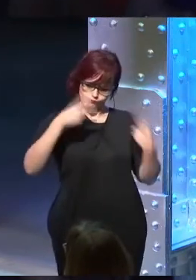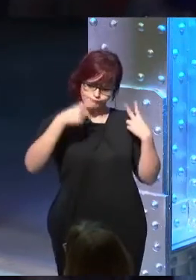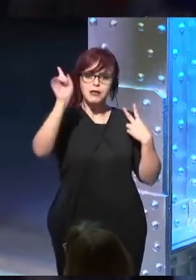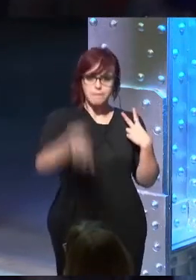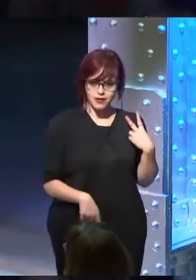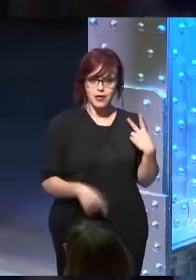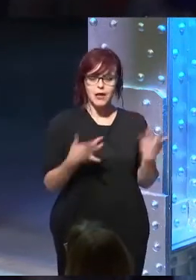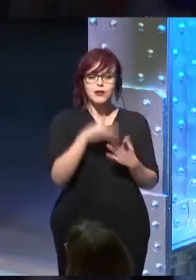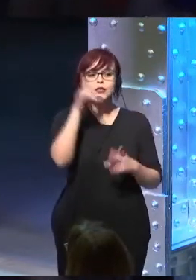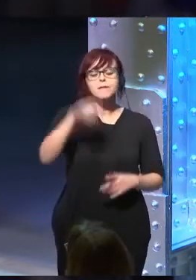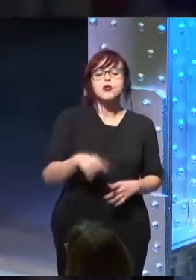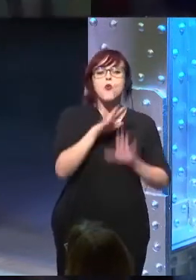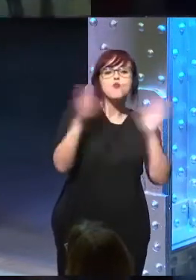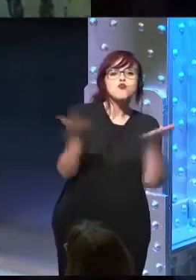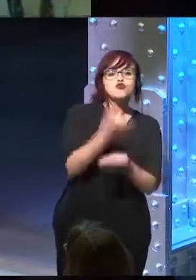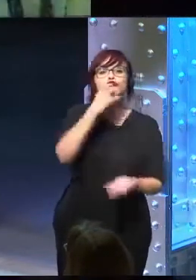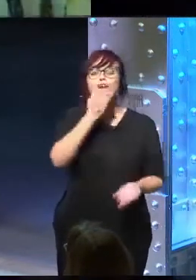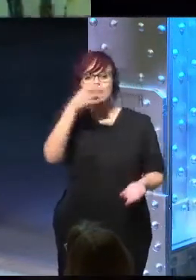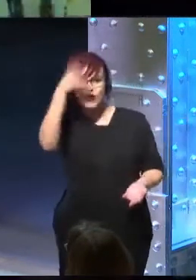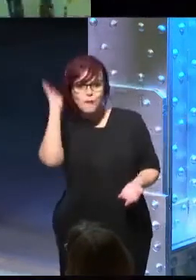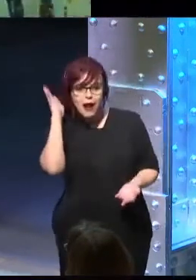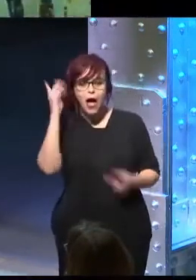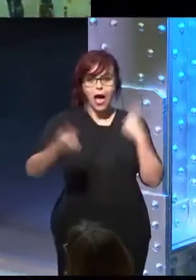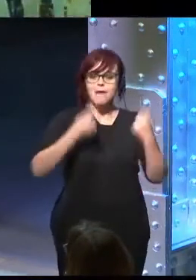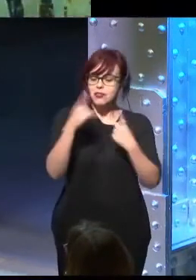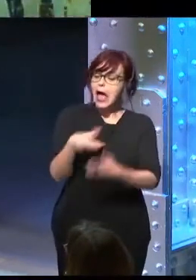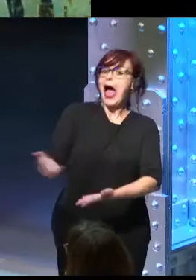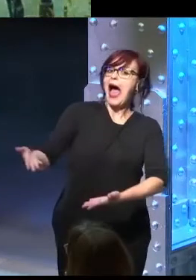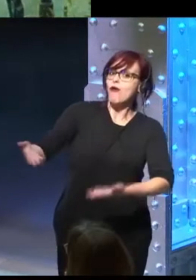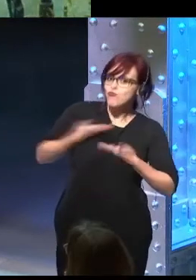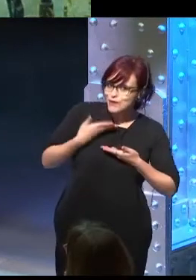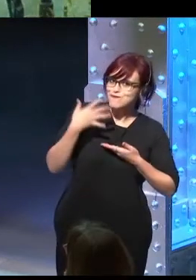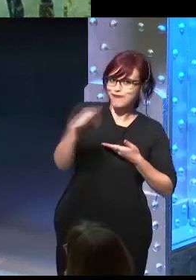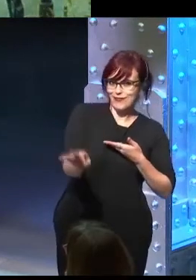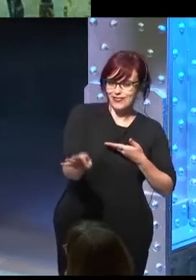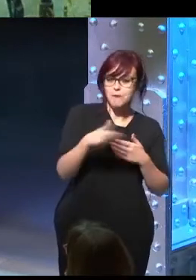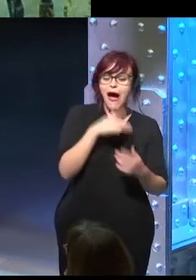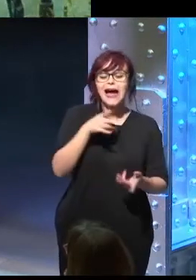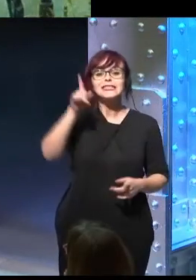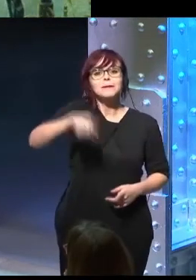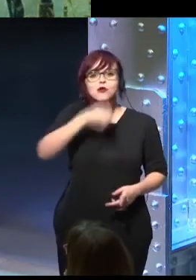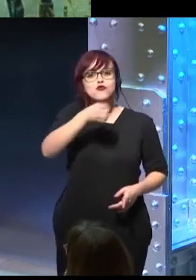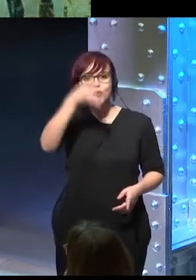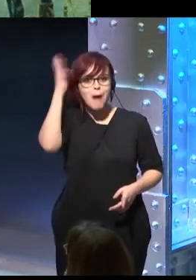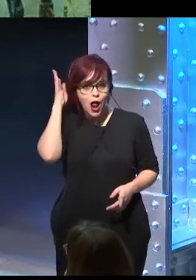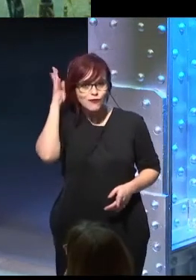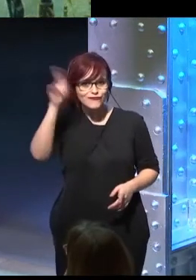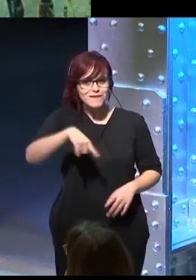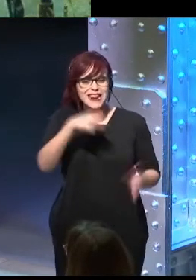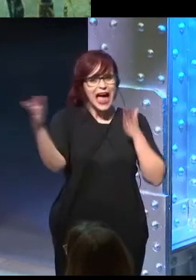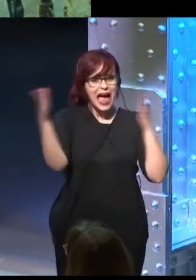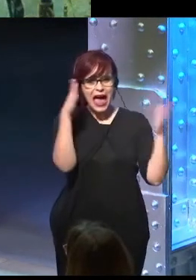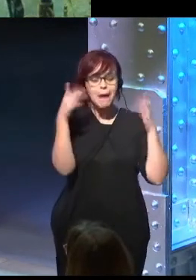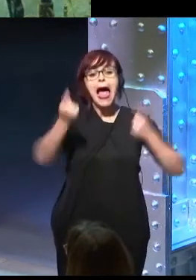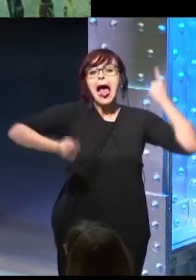Greco-Roman world can sometimes help us, because even the Romans just occasionally